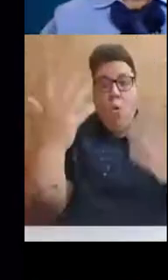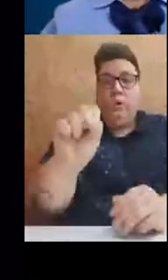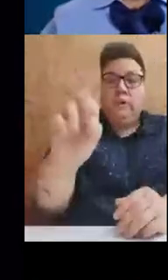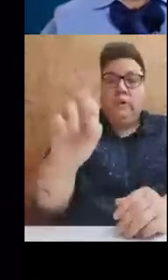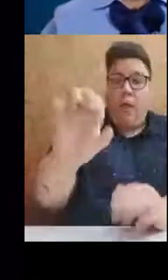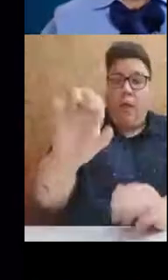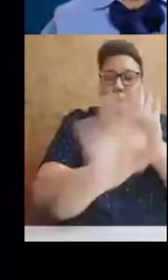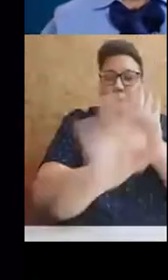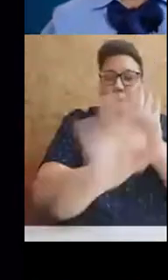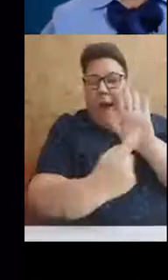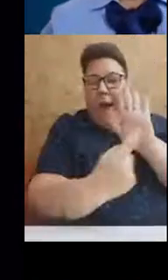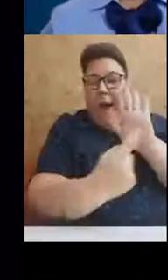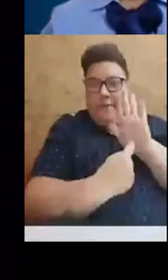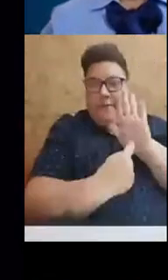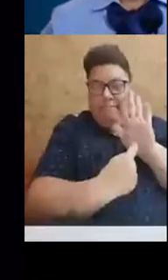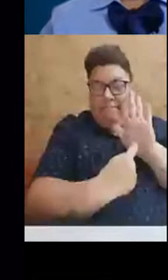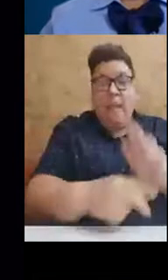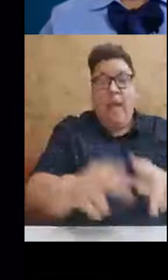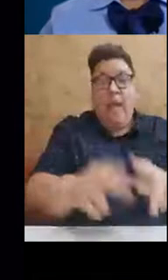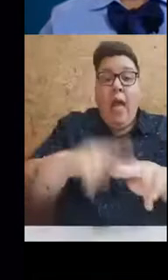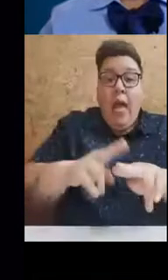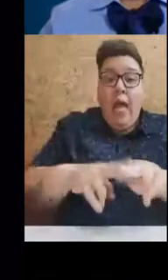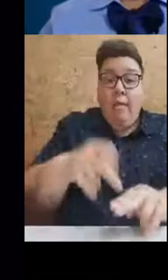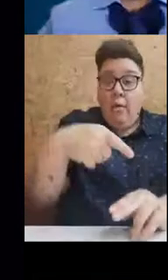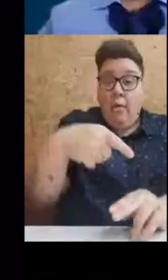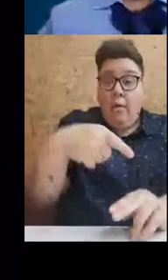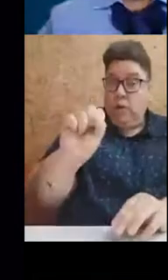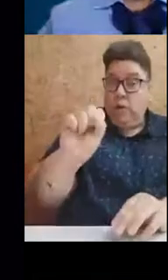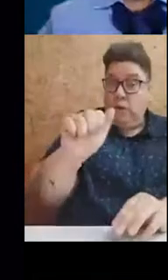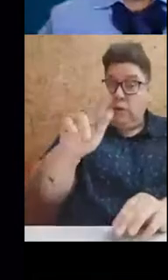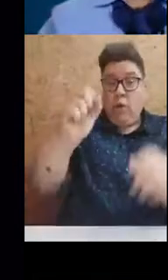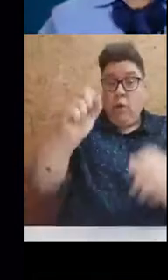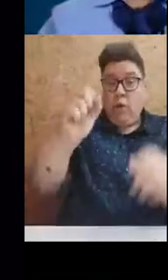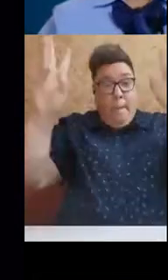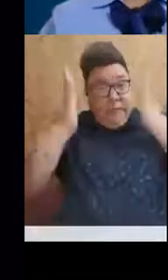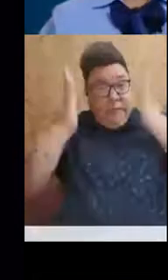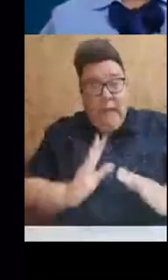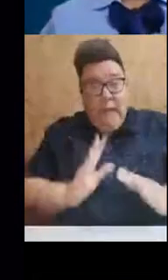Then also, if you go to the SARS website,